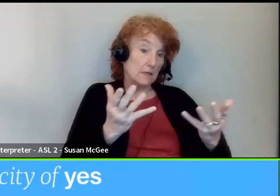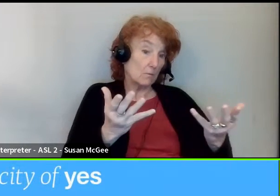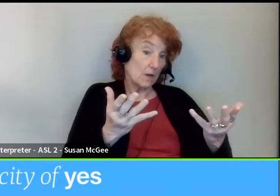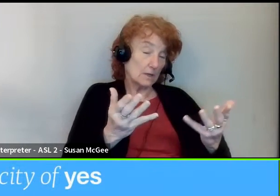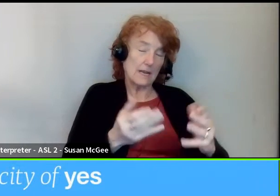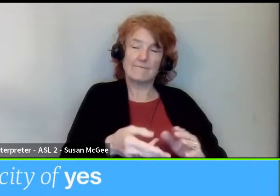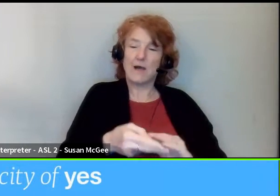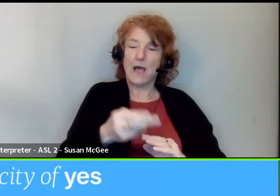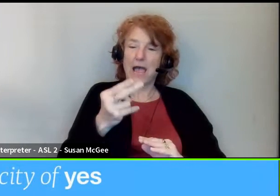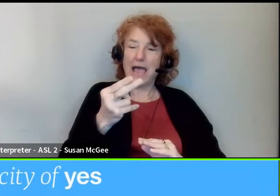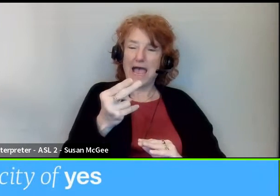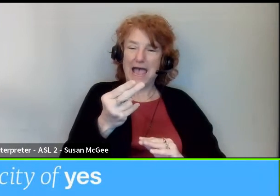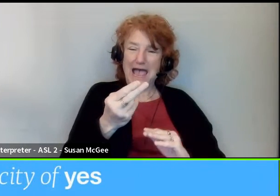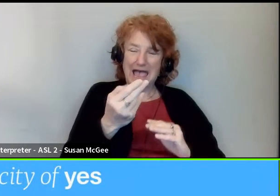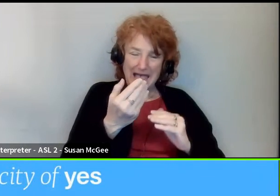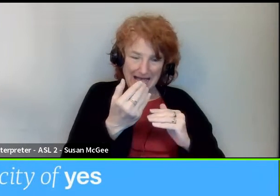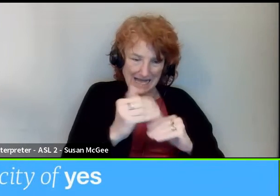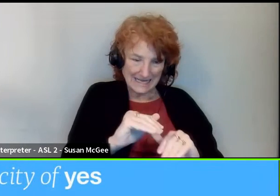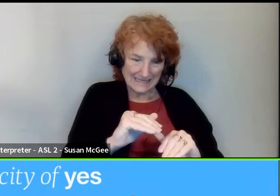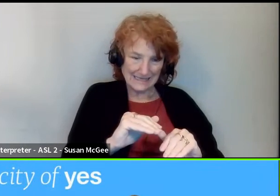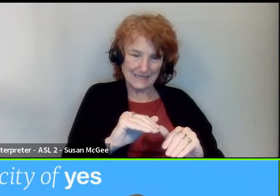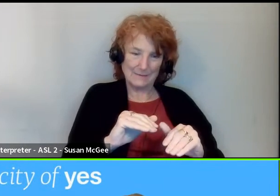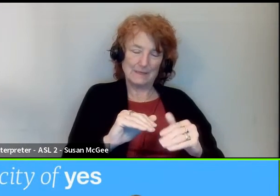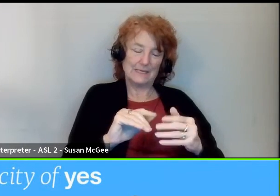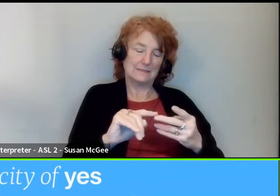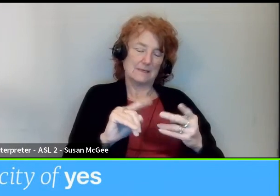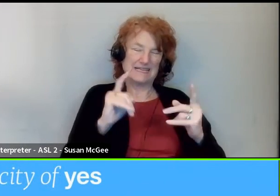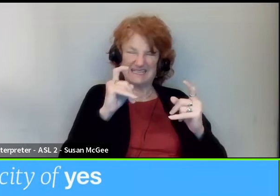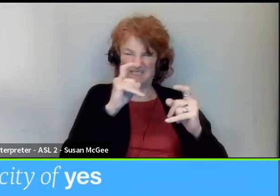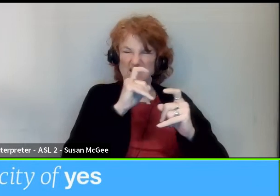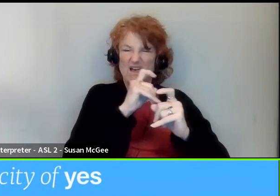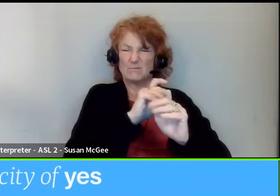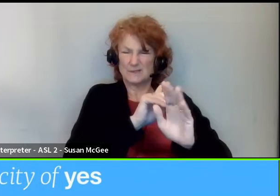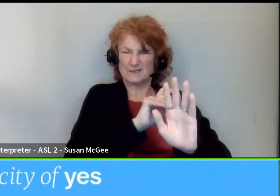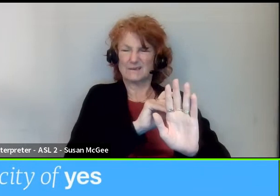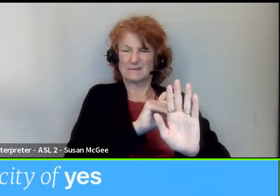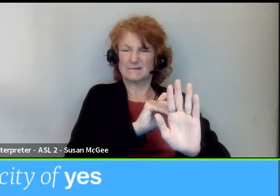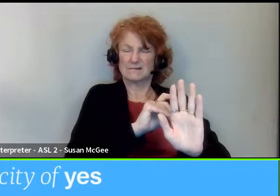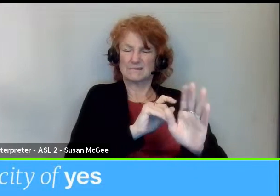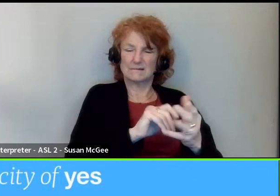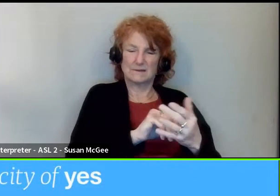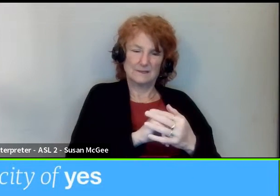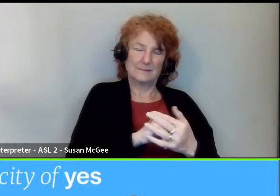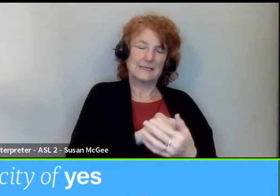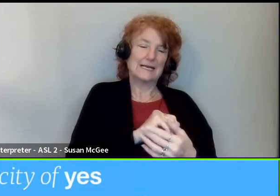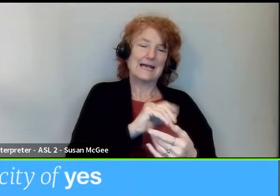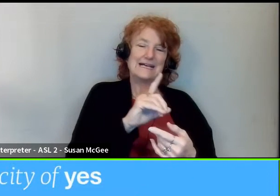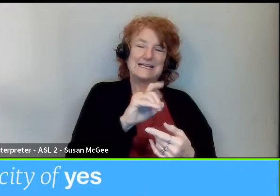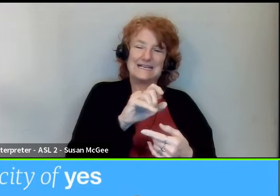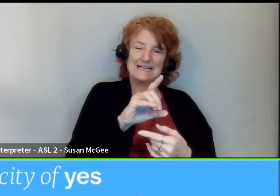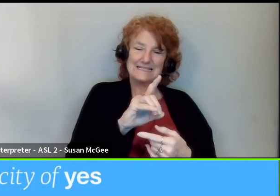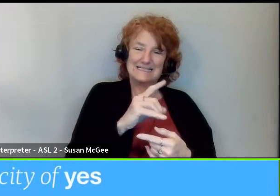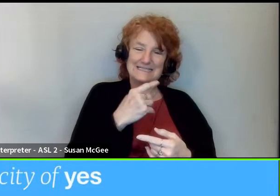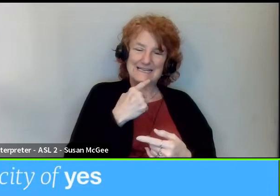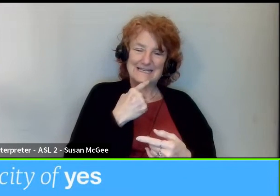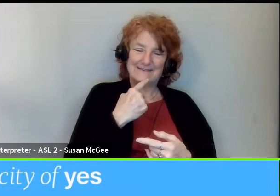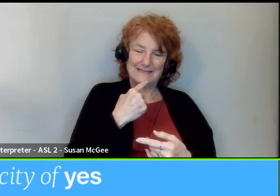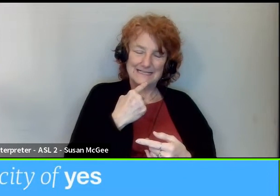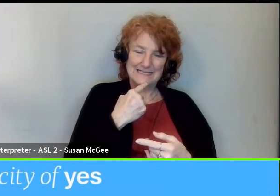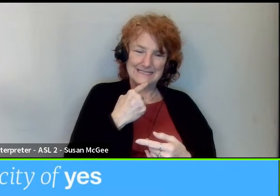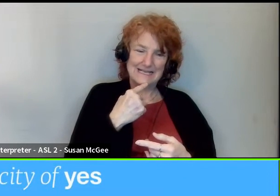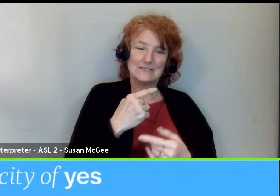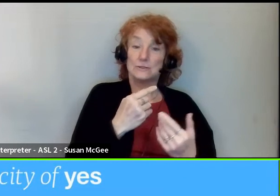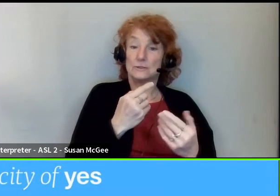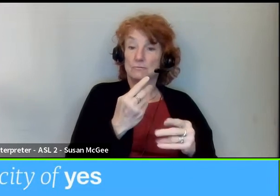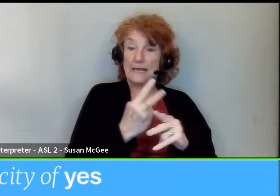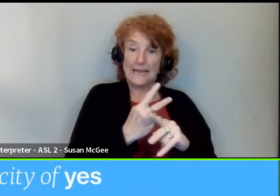high density districts, whereas height factor is a more complicated and outdated set of zoning regulations where you sort of calculate how high and how much you can build